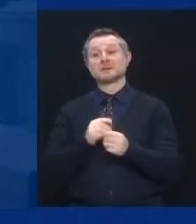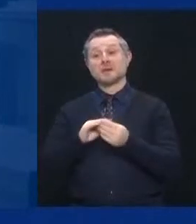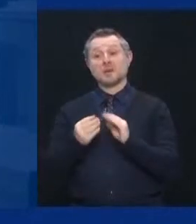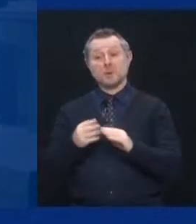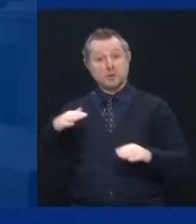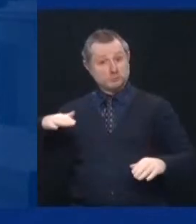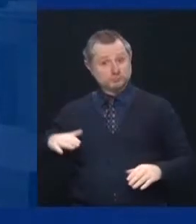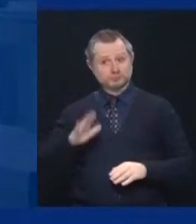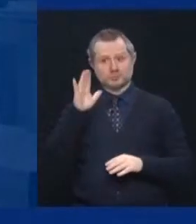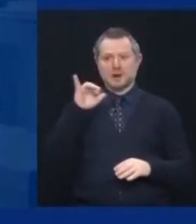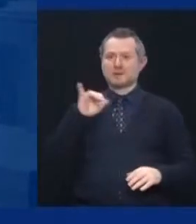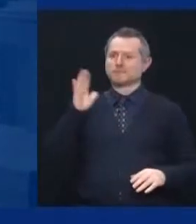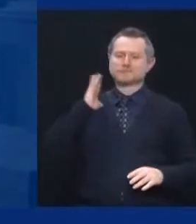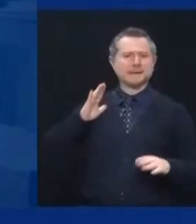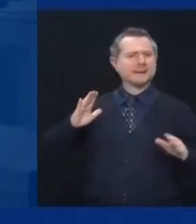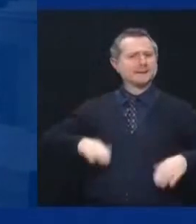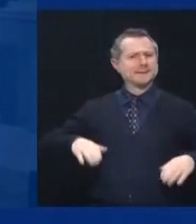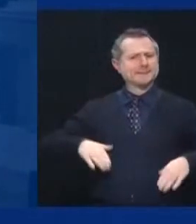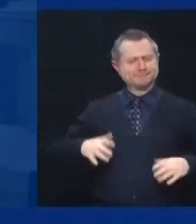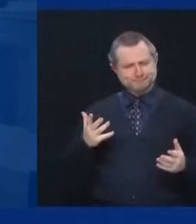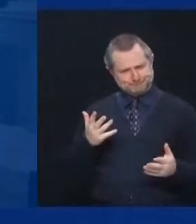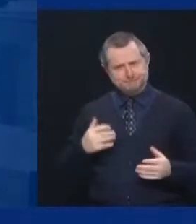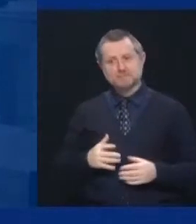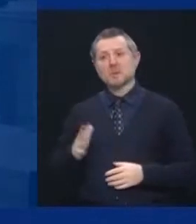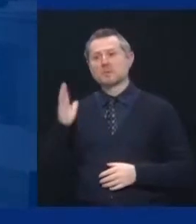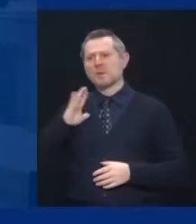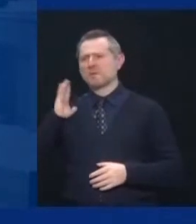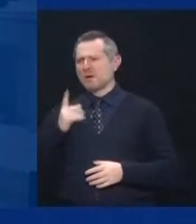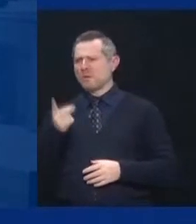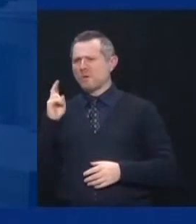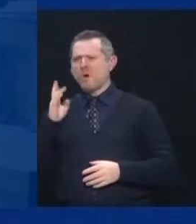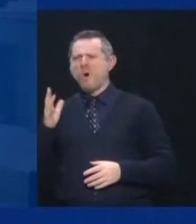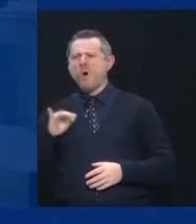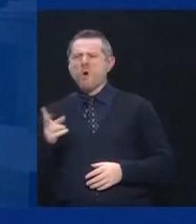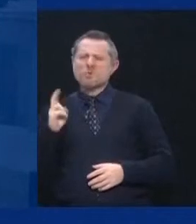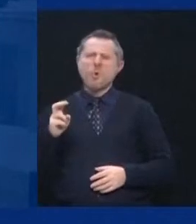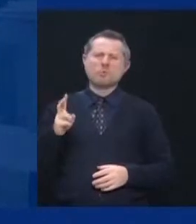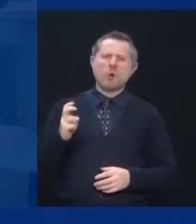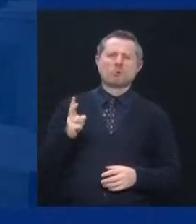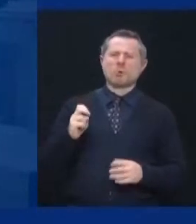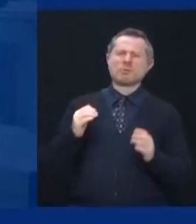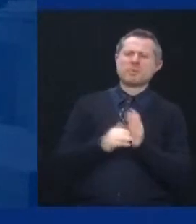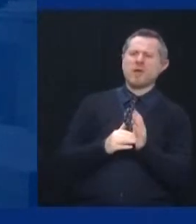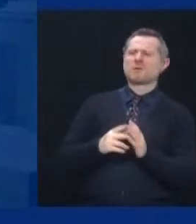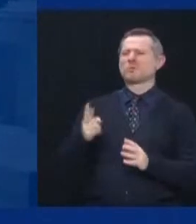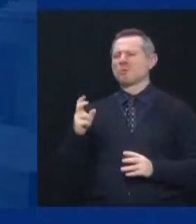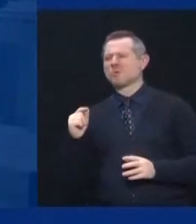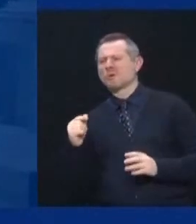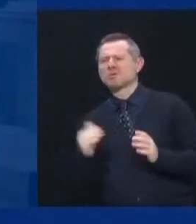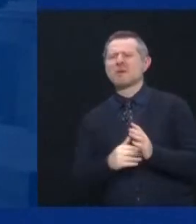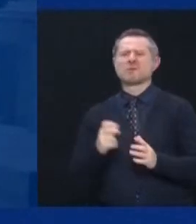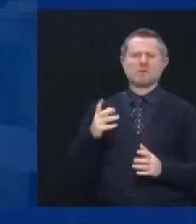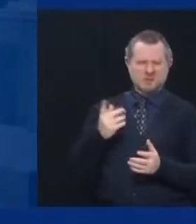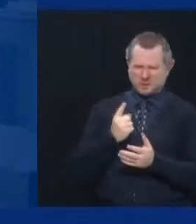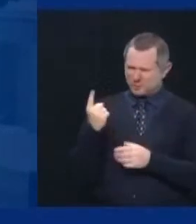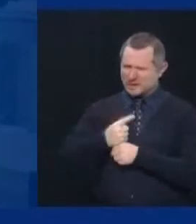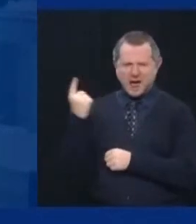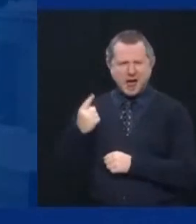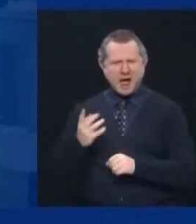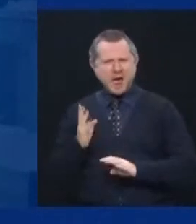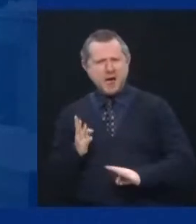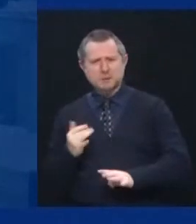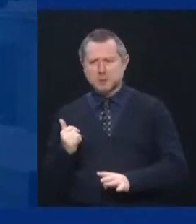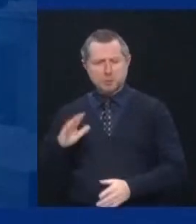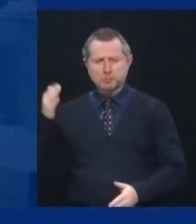have. We had 200,000 tests, 220,000, 250,000 sometimes. So we're getting